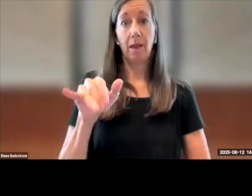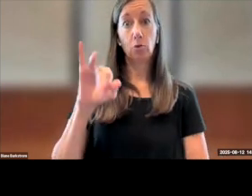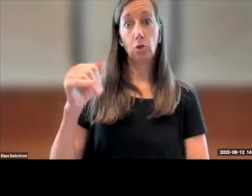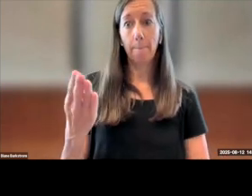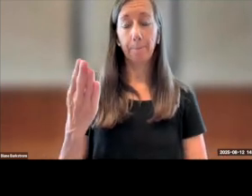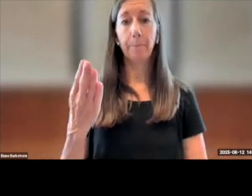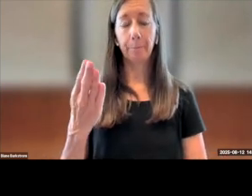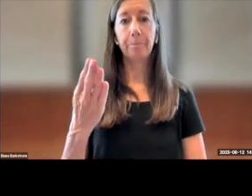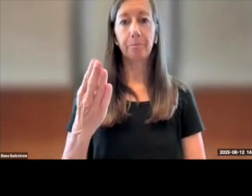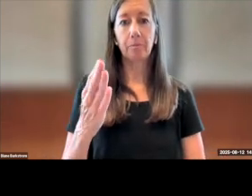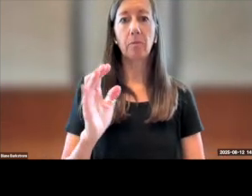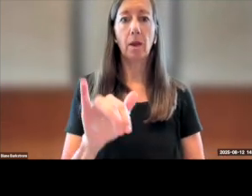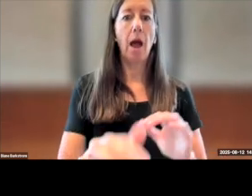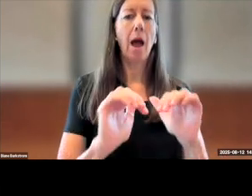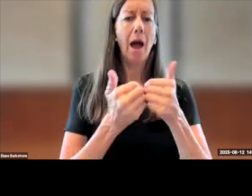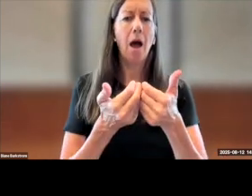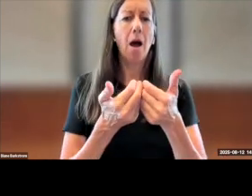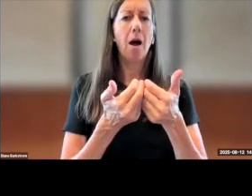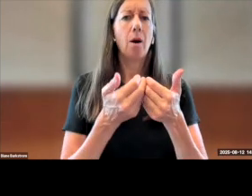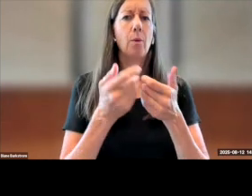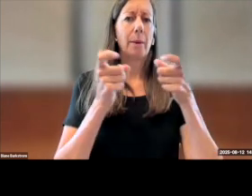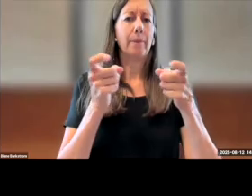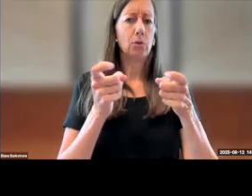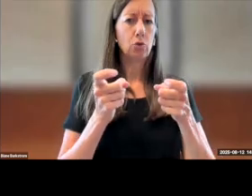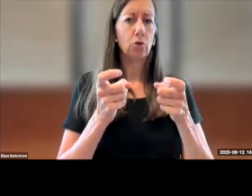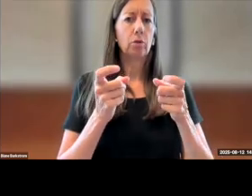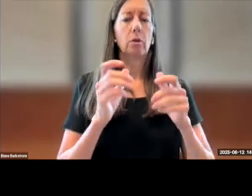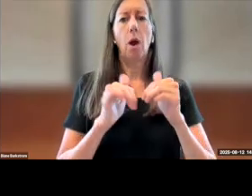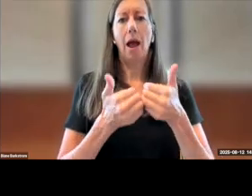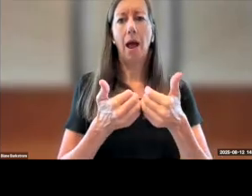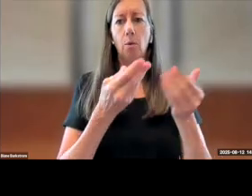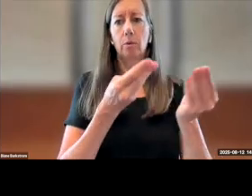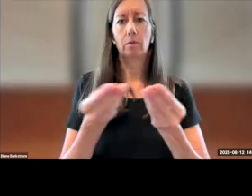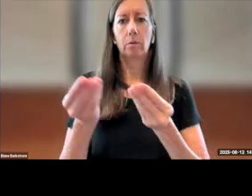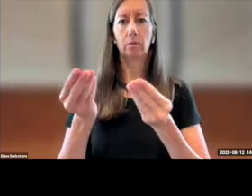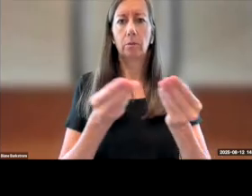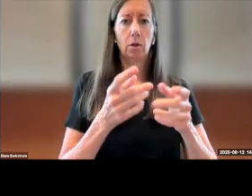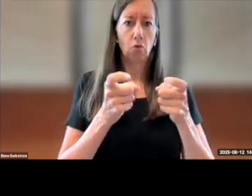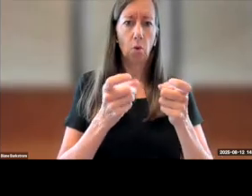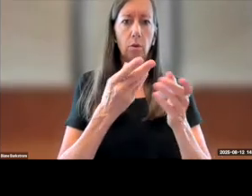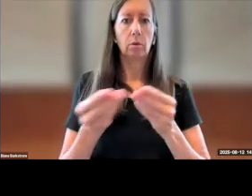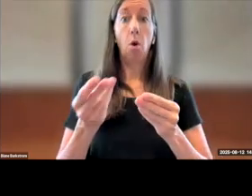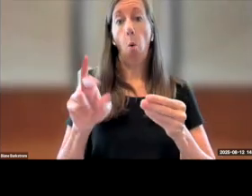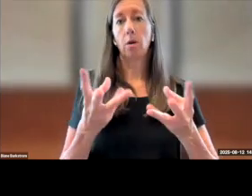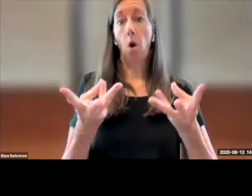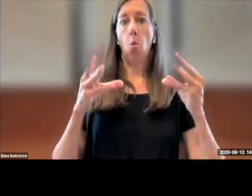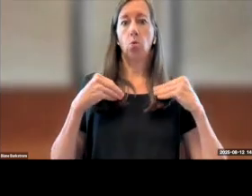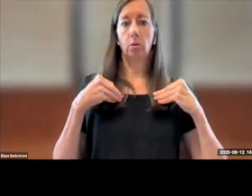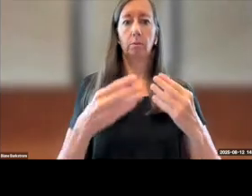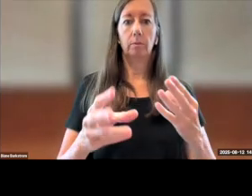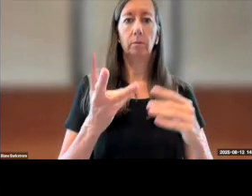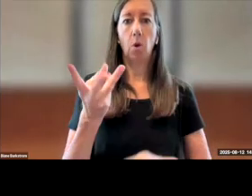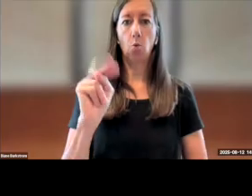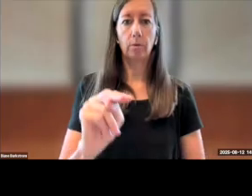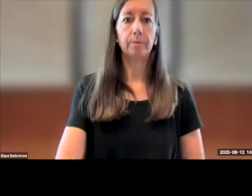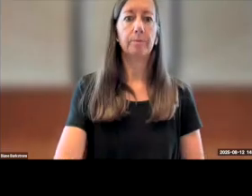how that's going to be administered, or how it's going to be controlled or owned. So if